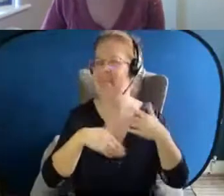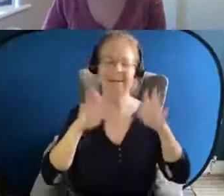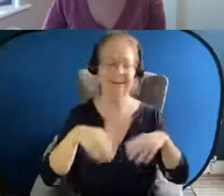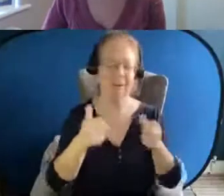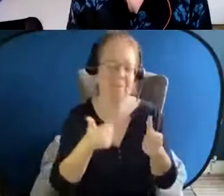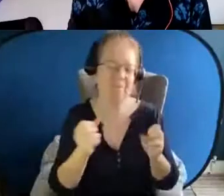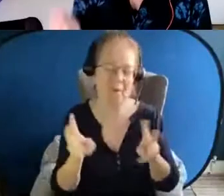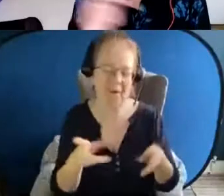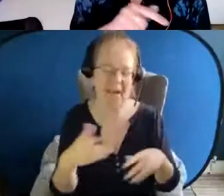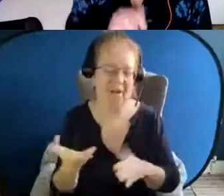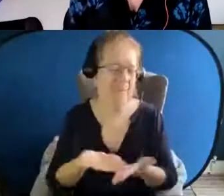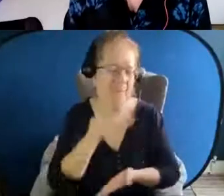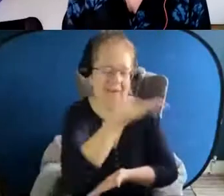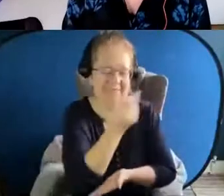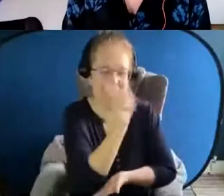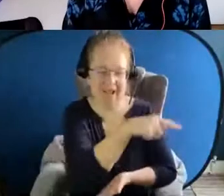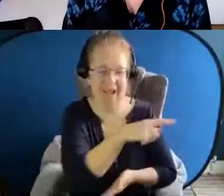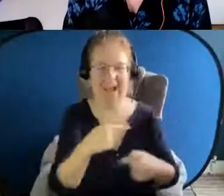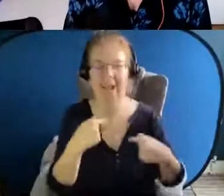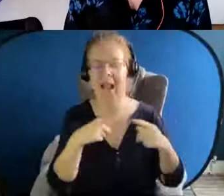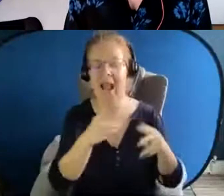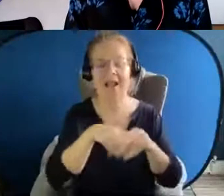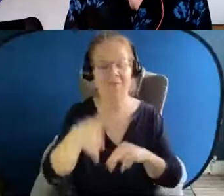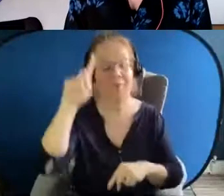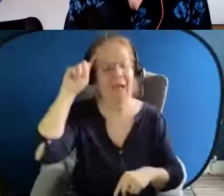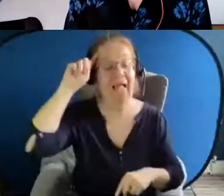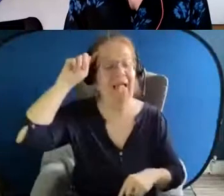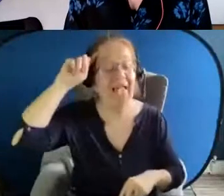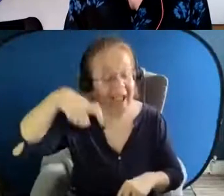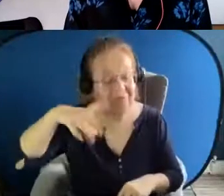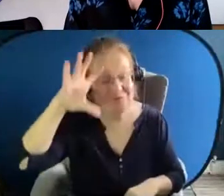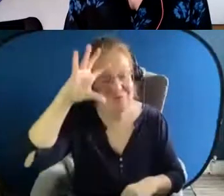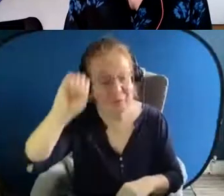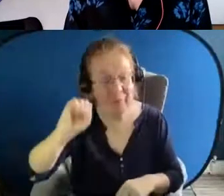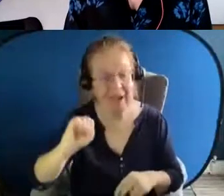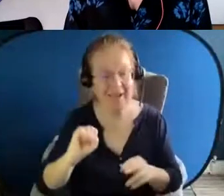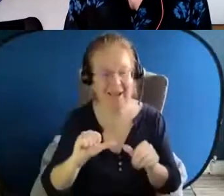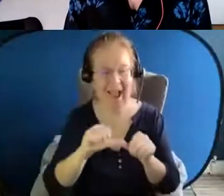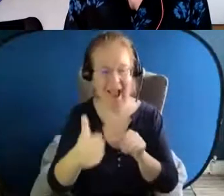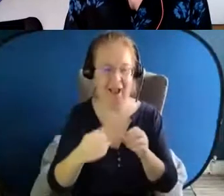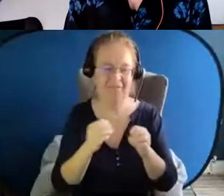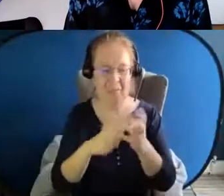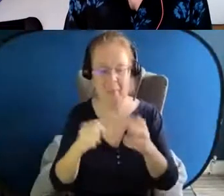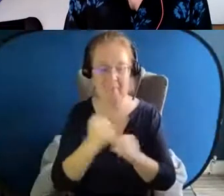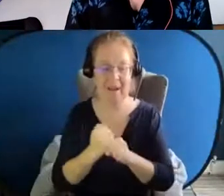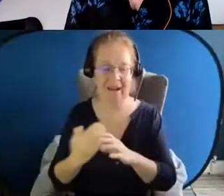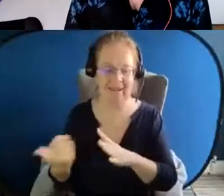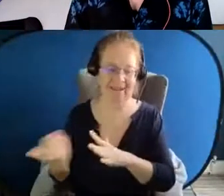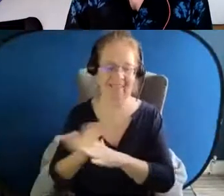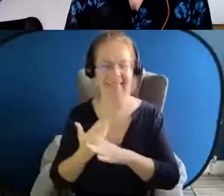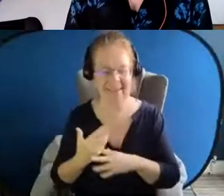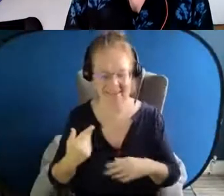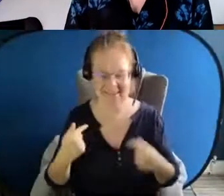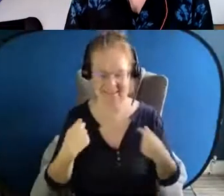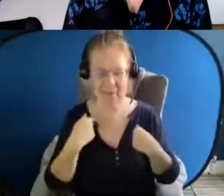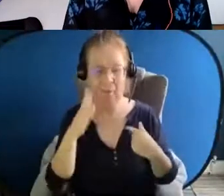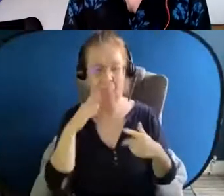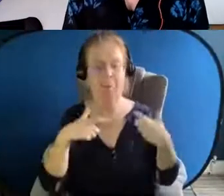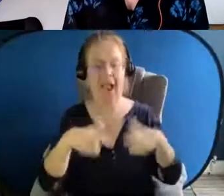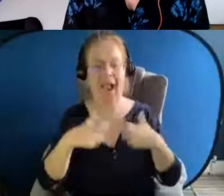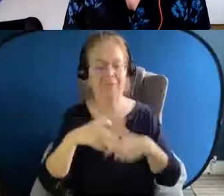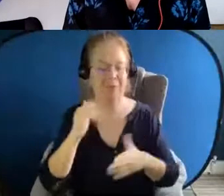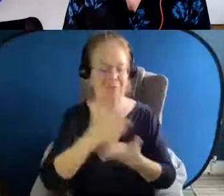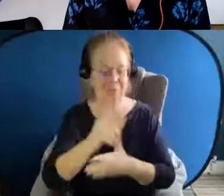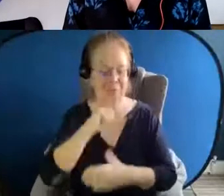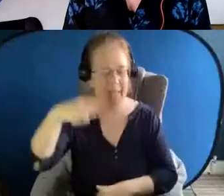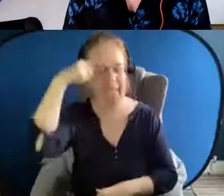so we'll come back to you, Diane, if you remember after the bug incident. I'm sure when we carry on. So